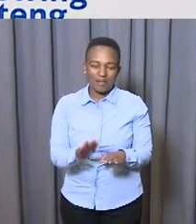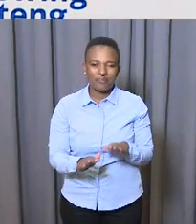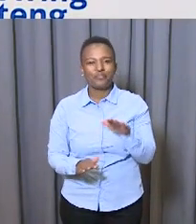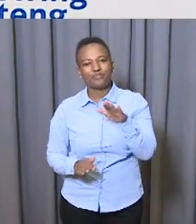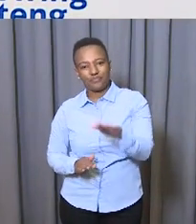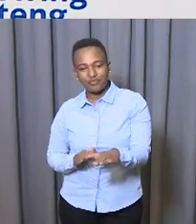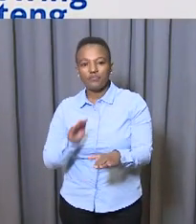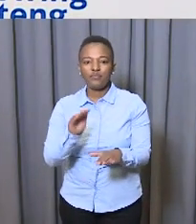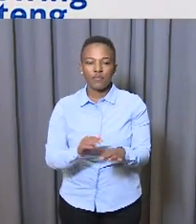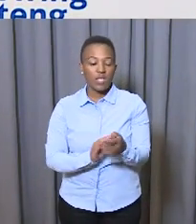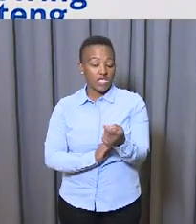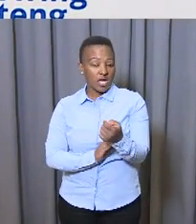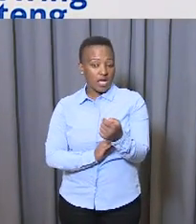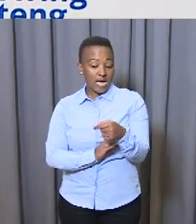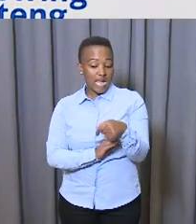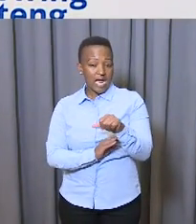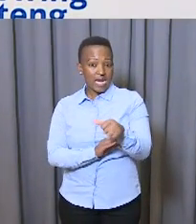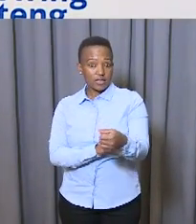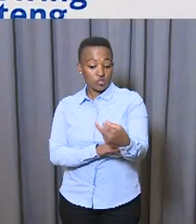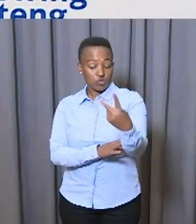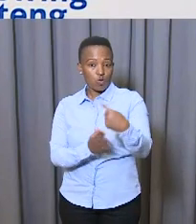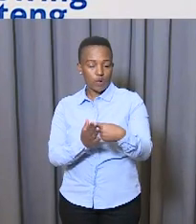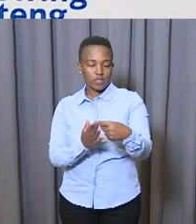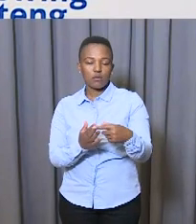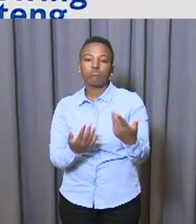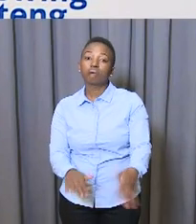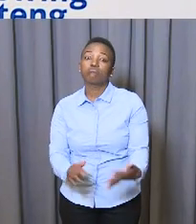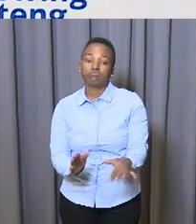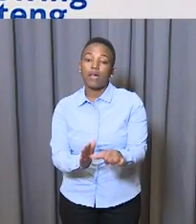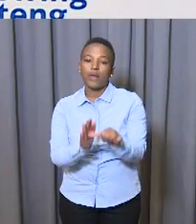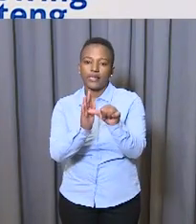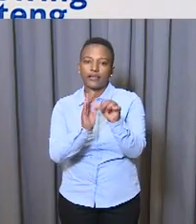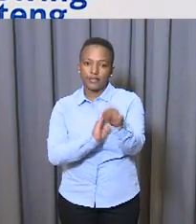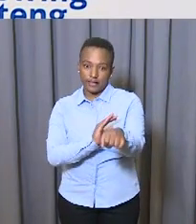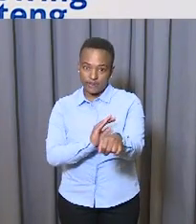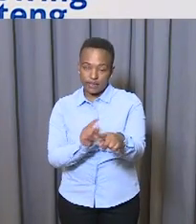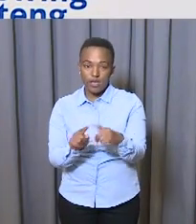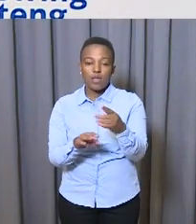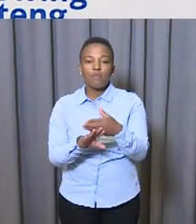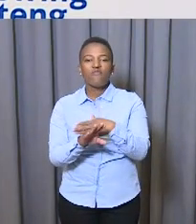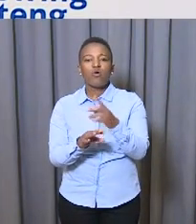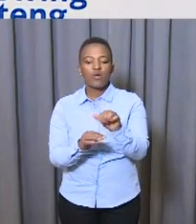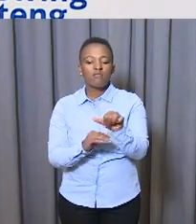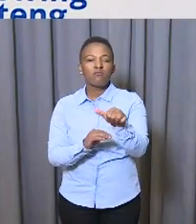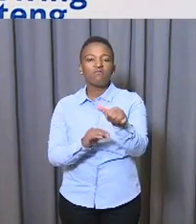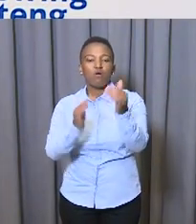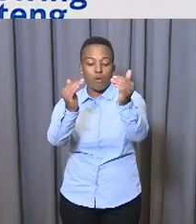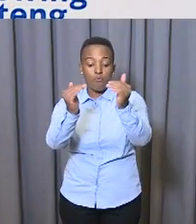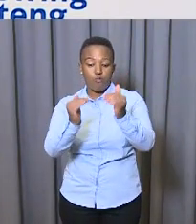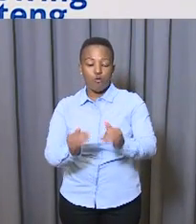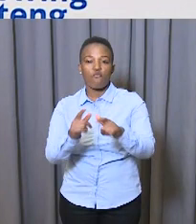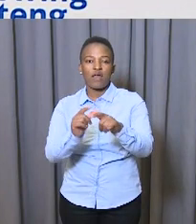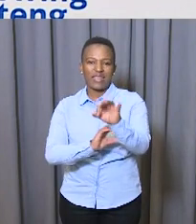the next few weeks are crucial. Here in Gauteng, we want to make sure that before we go to